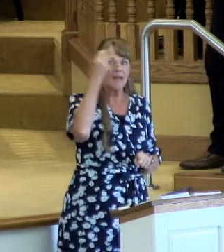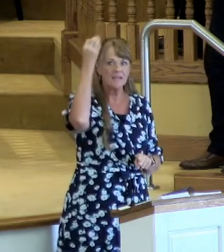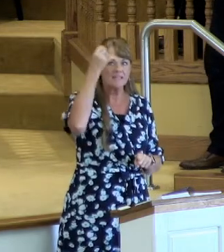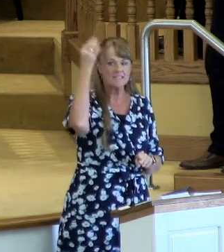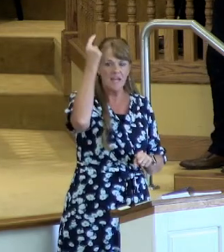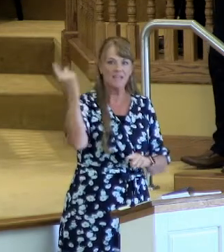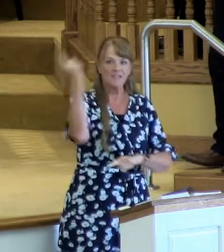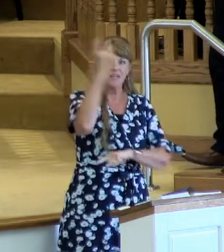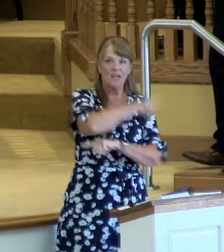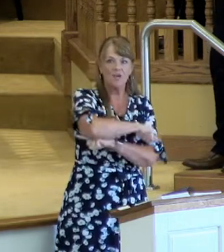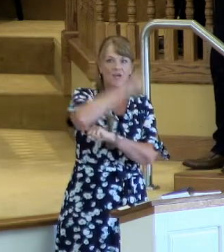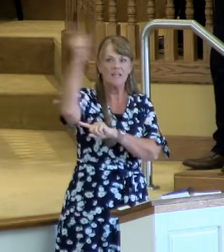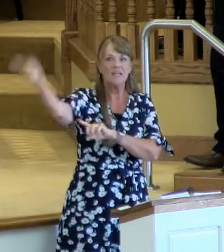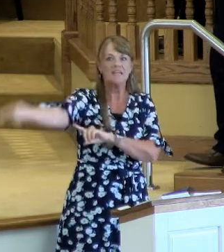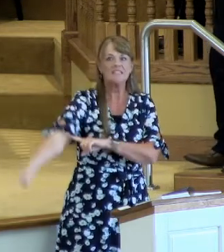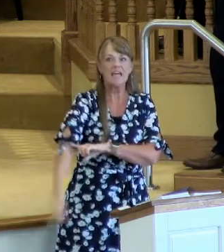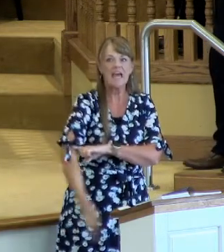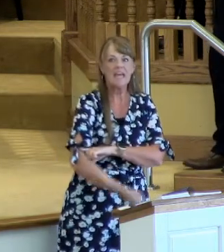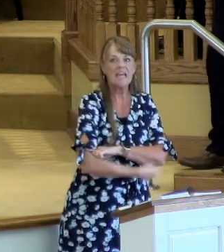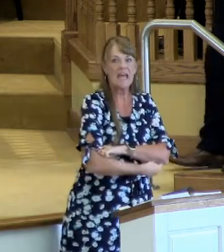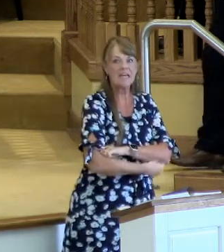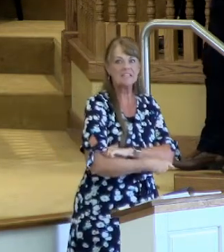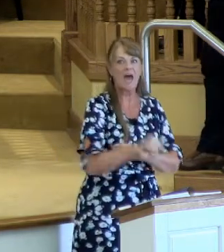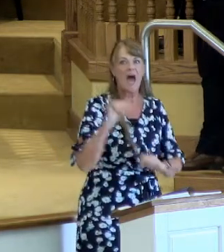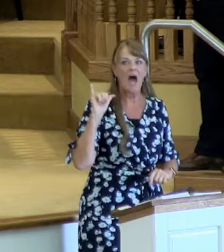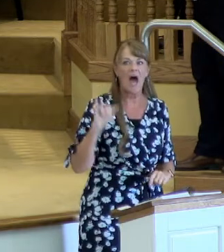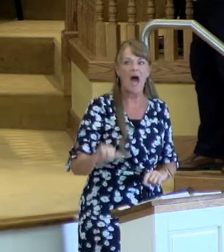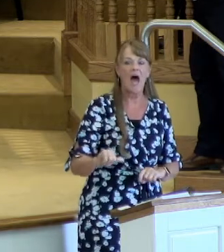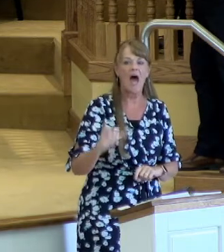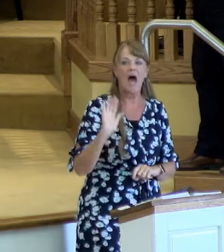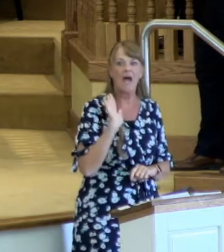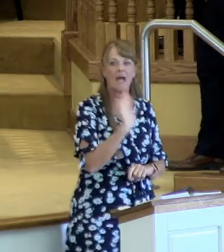shalt meditate therein day and